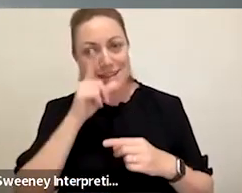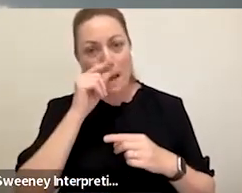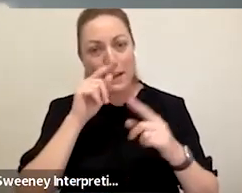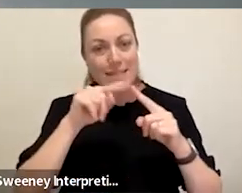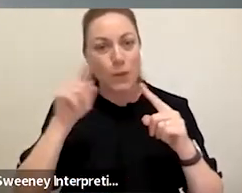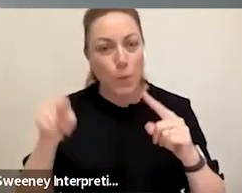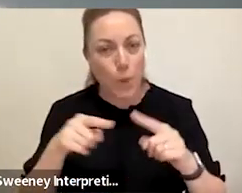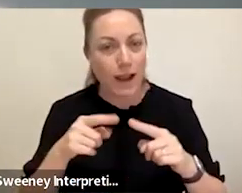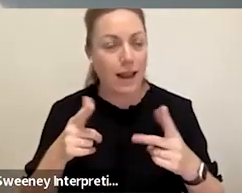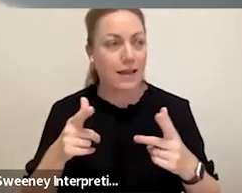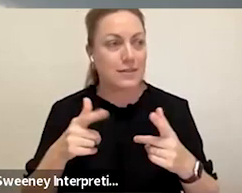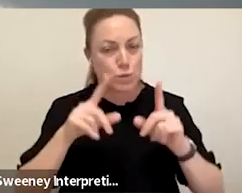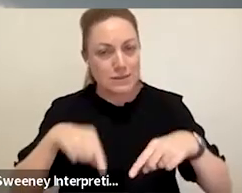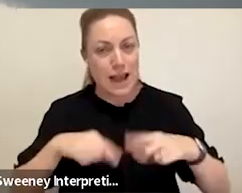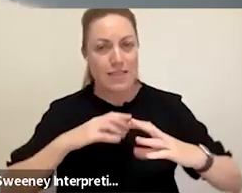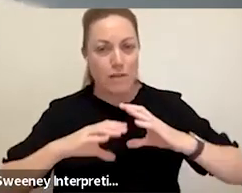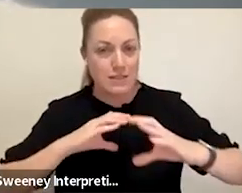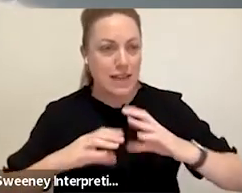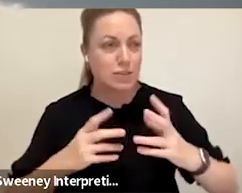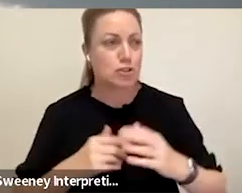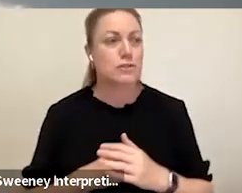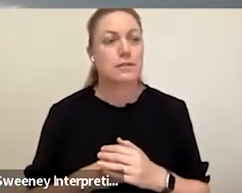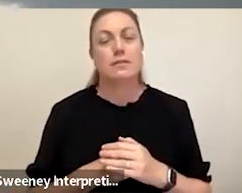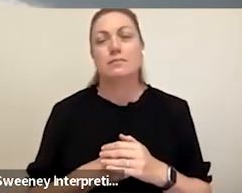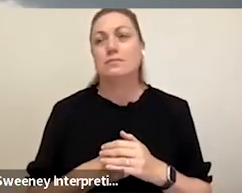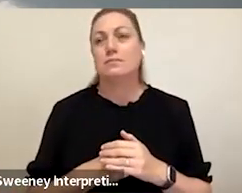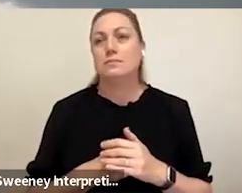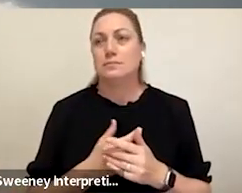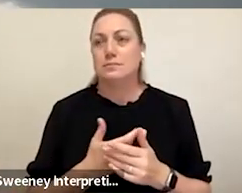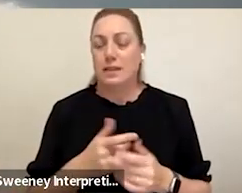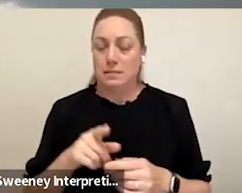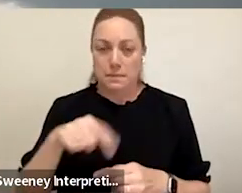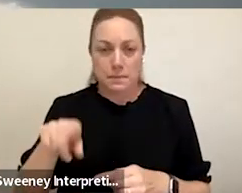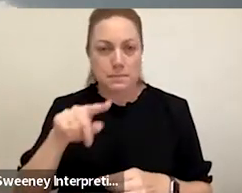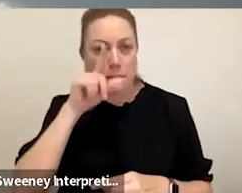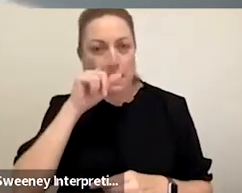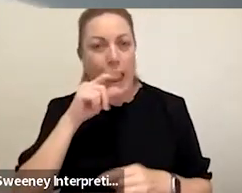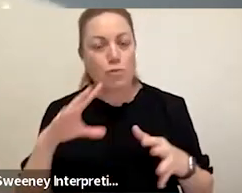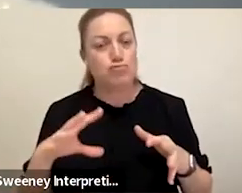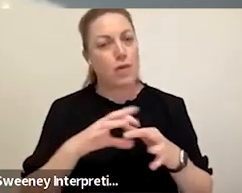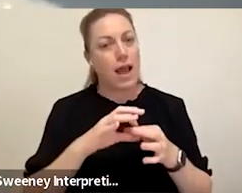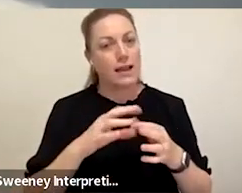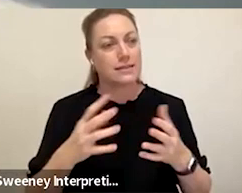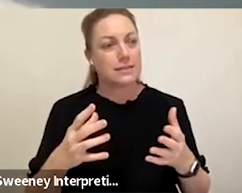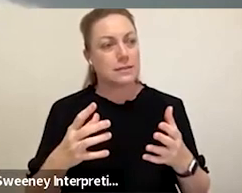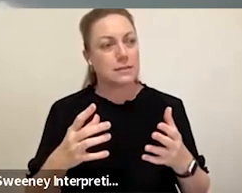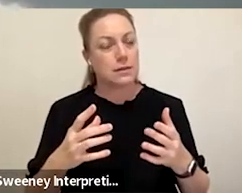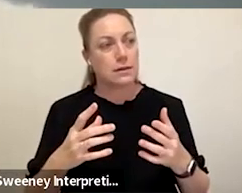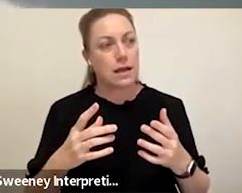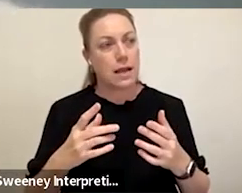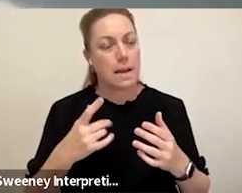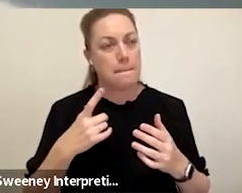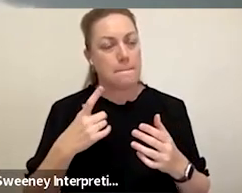as a way to start the conversation, as a way that people can relate and start from a place of strength, as you've